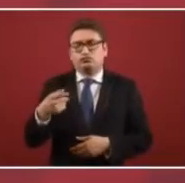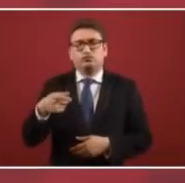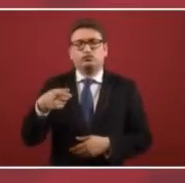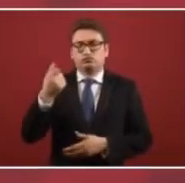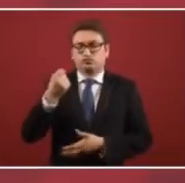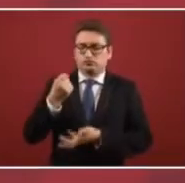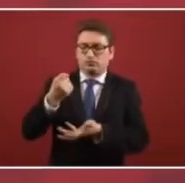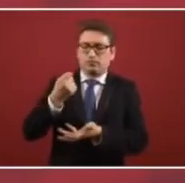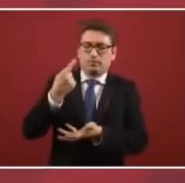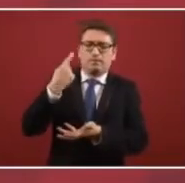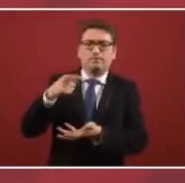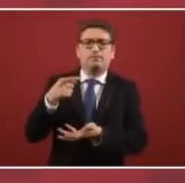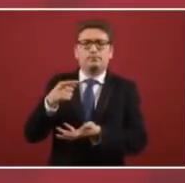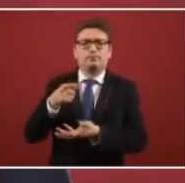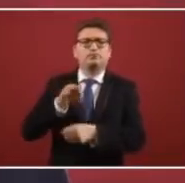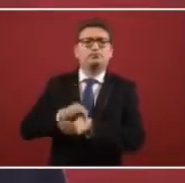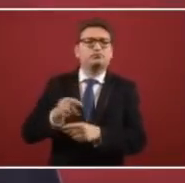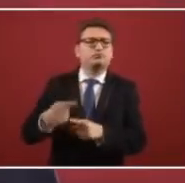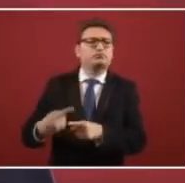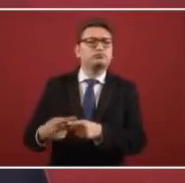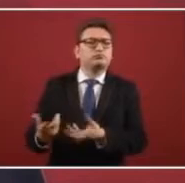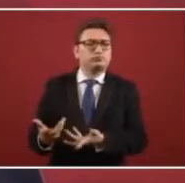of the budgets to favor